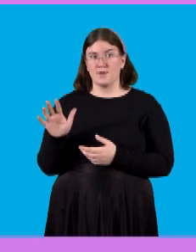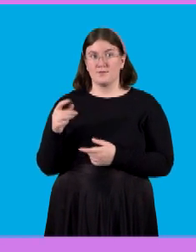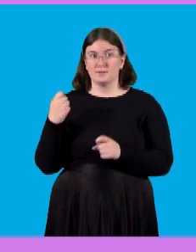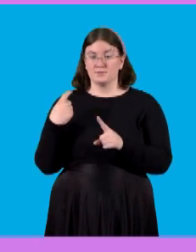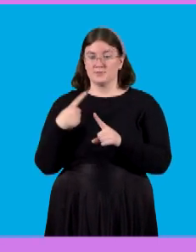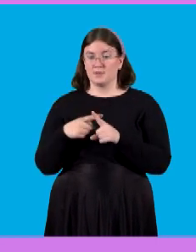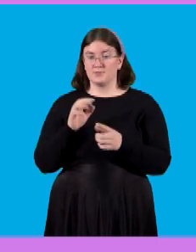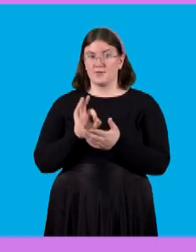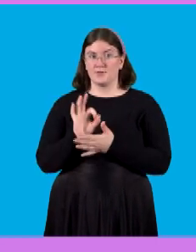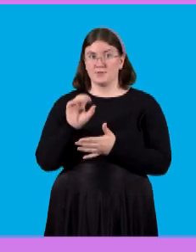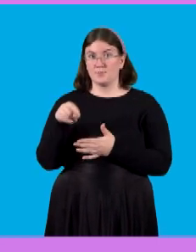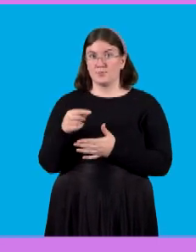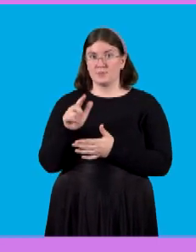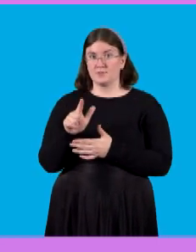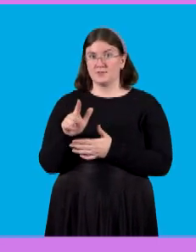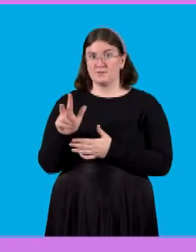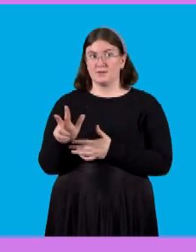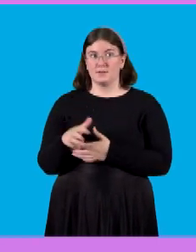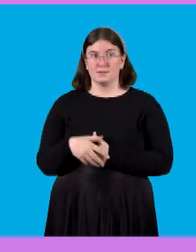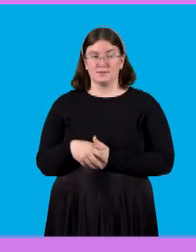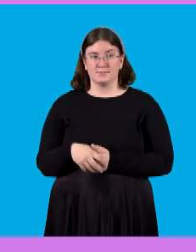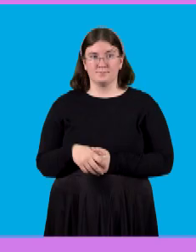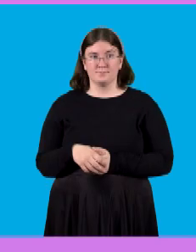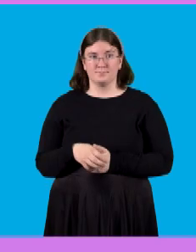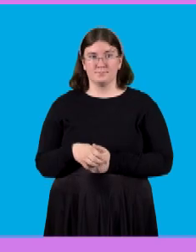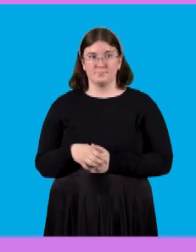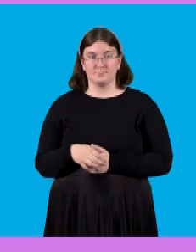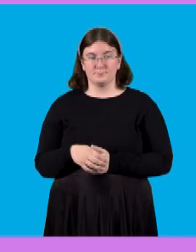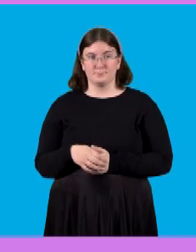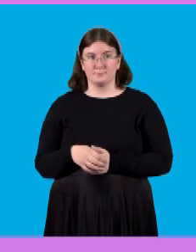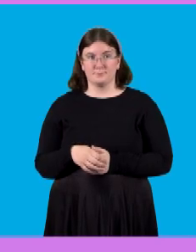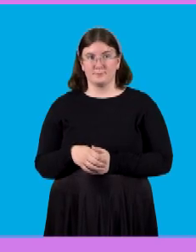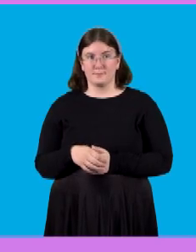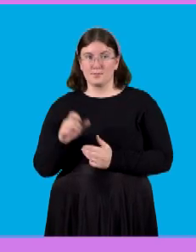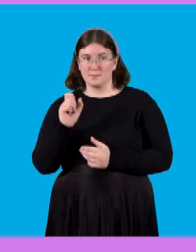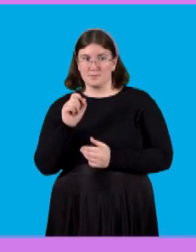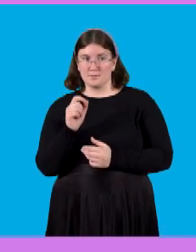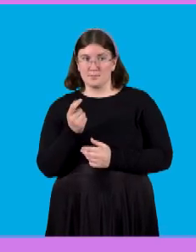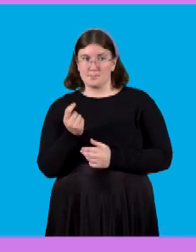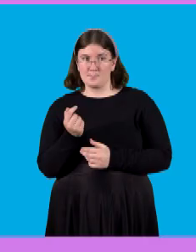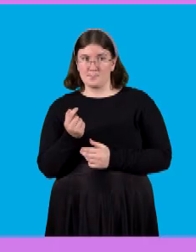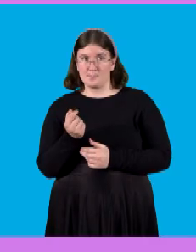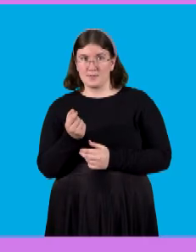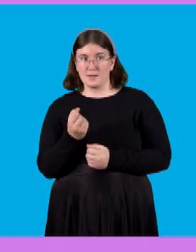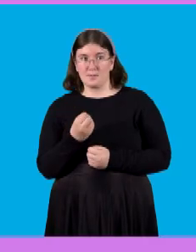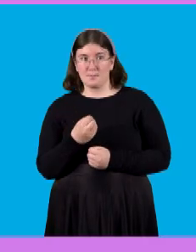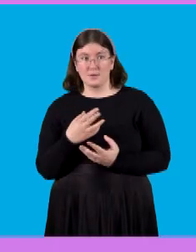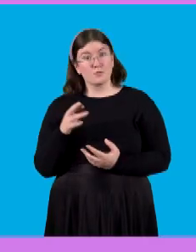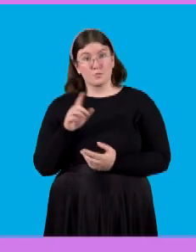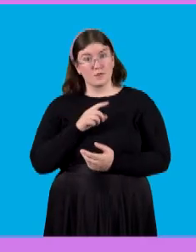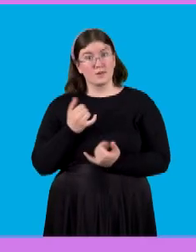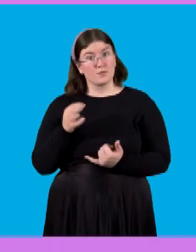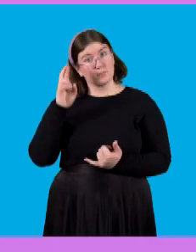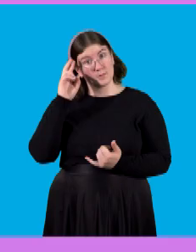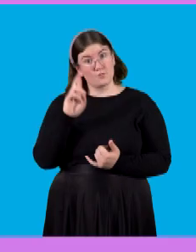31.3775 multiplied by 13.78. So that will give us an amount, and remember now